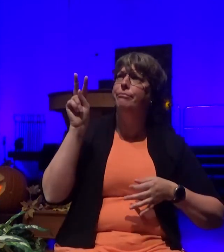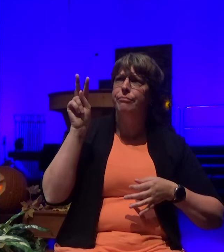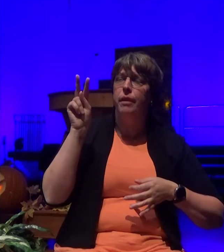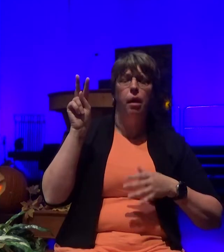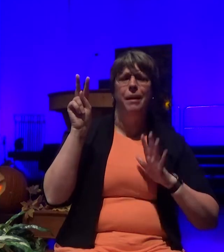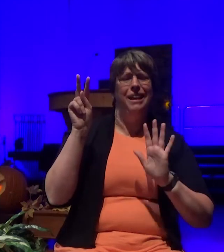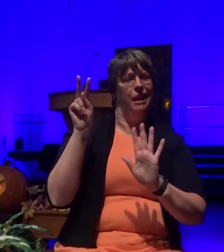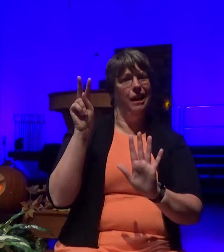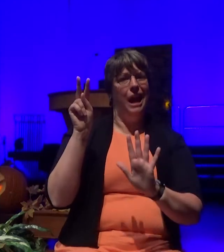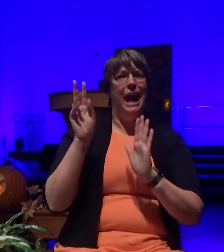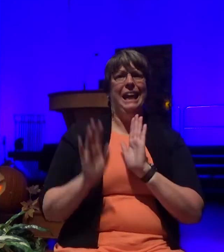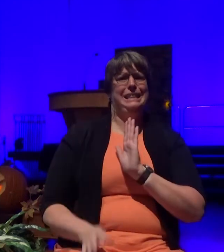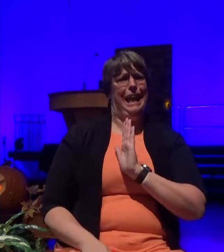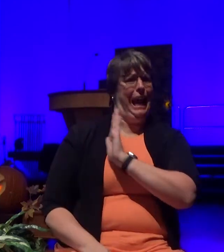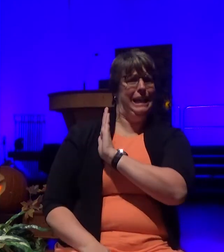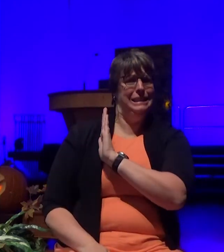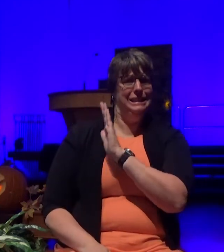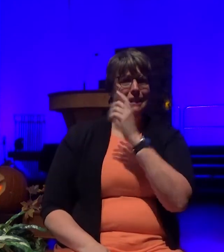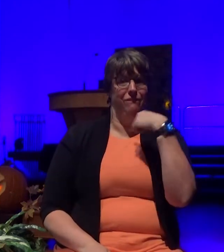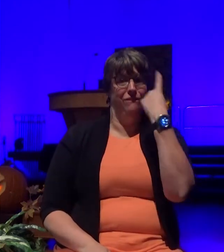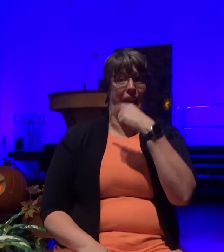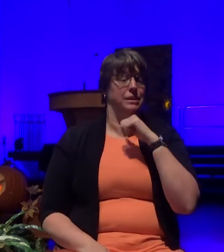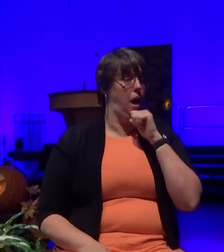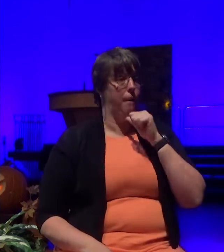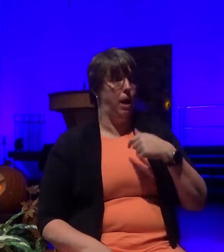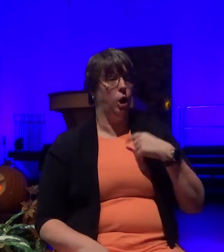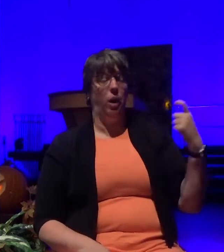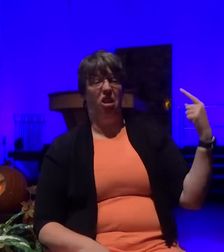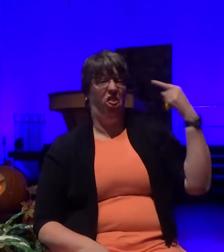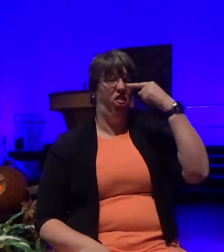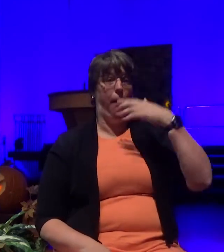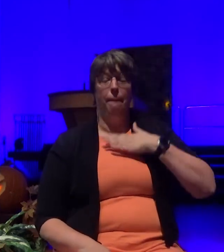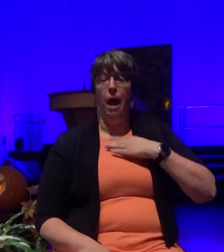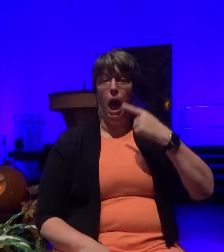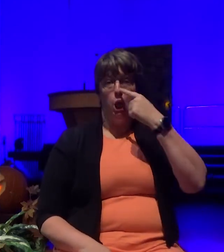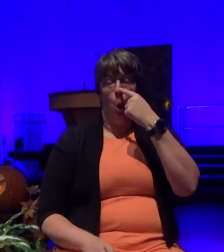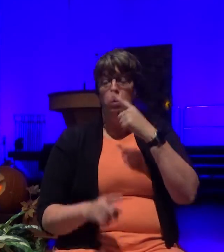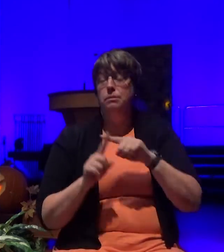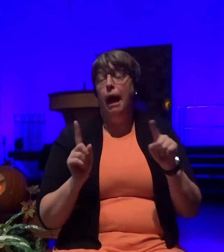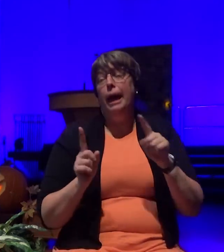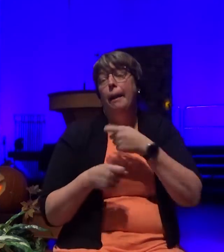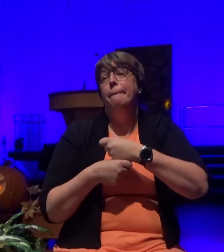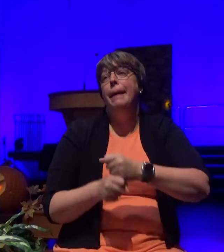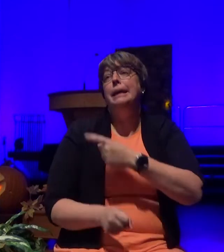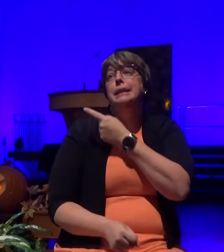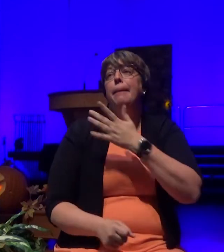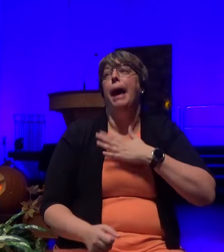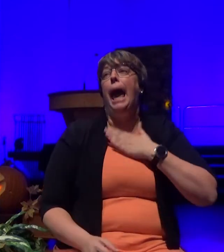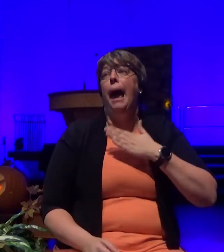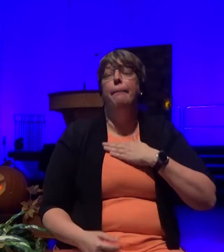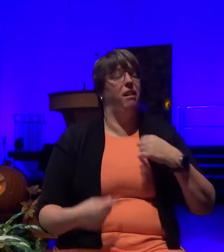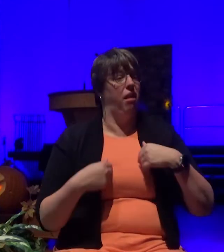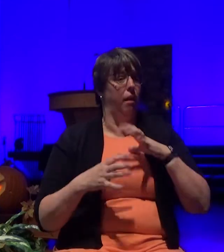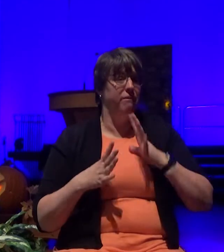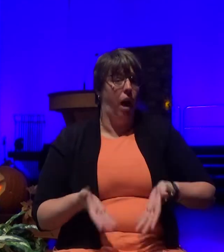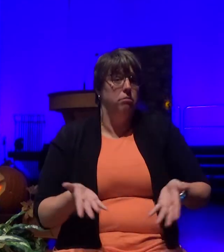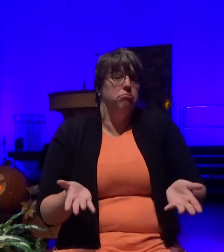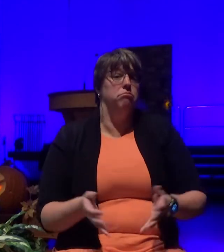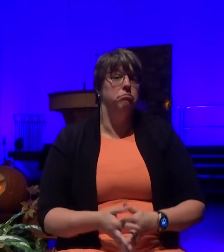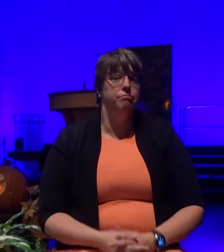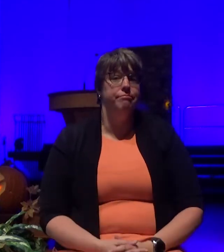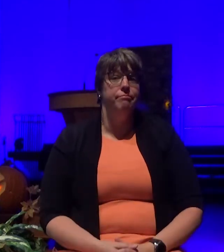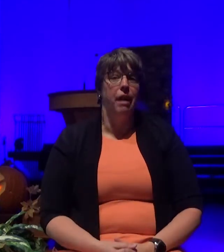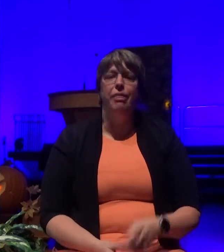face. I'm not going to put metal on my nose, but if he wants to do that, and that makes him happy, I'm good. And it was just a